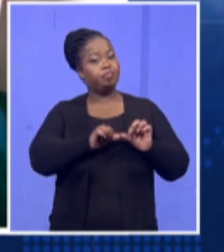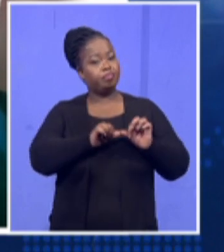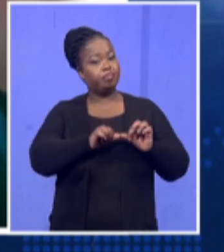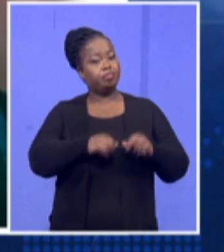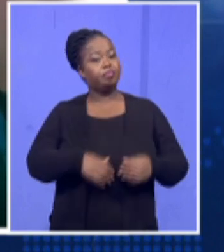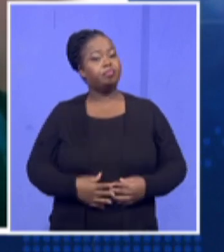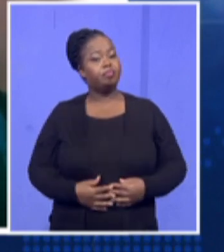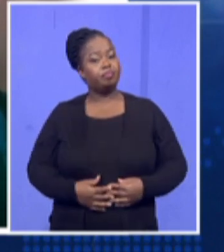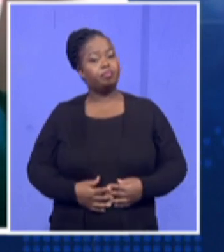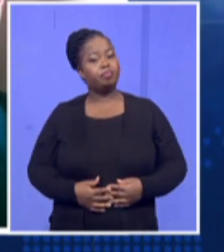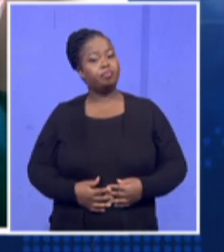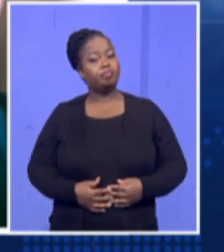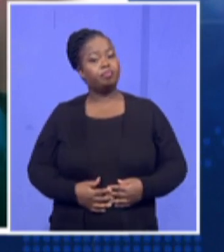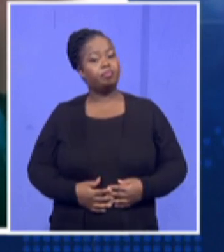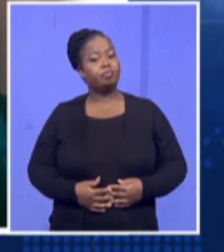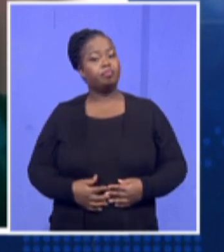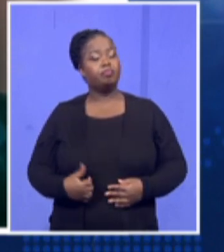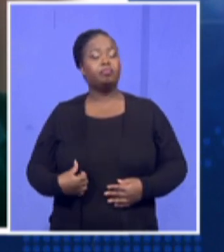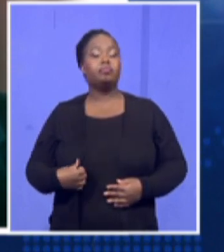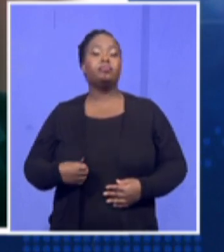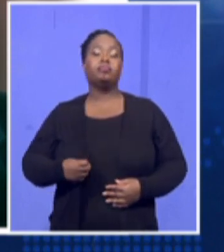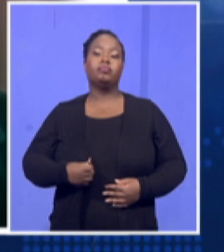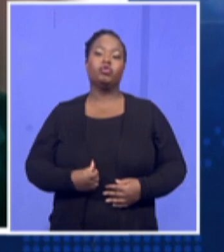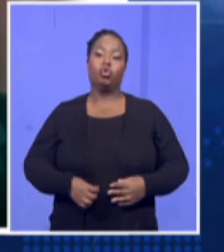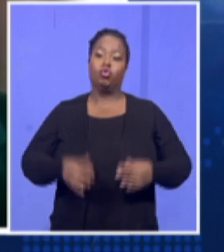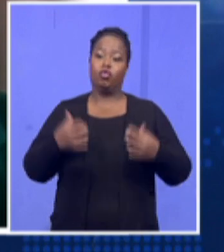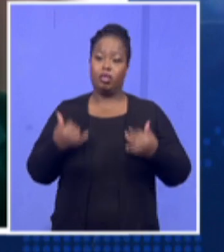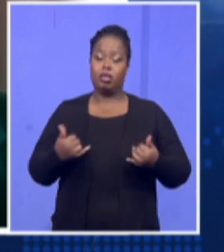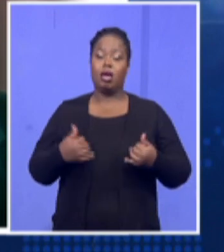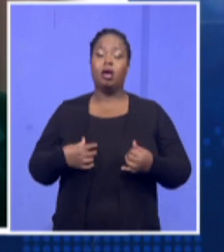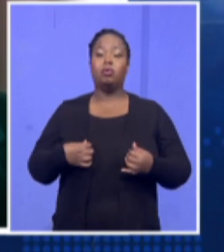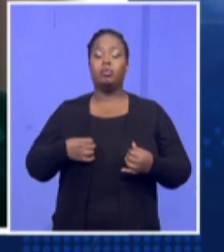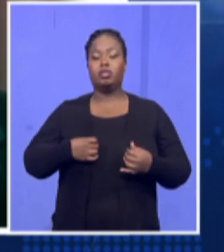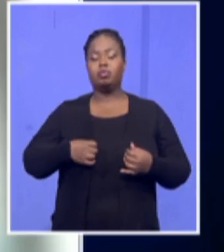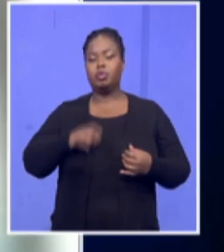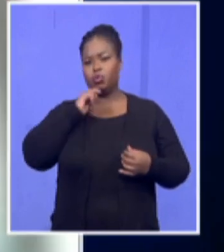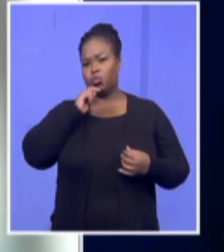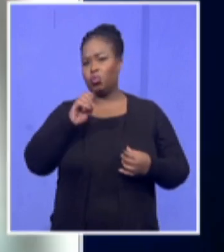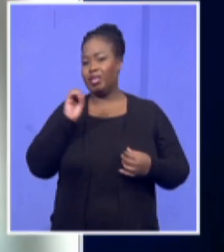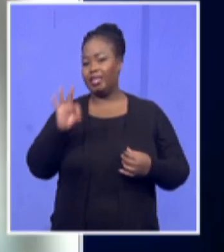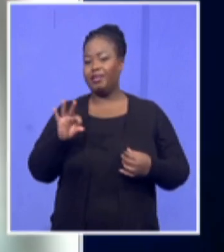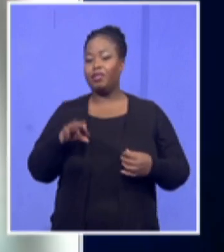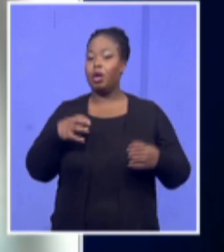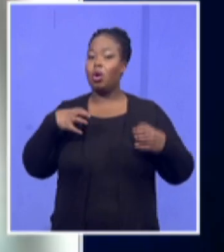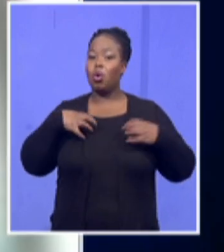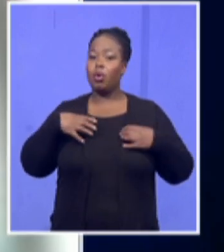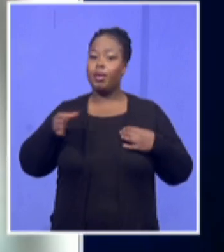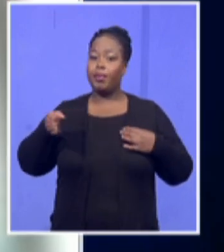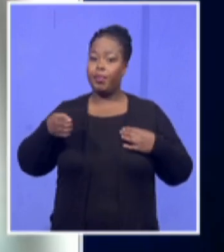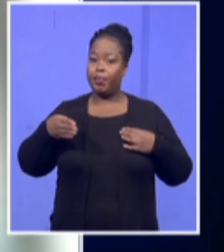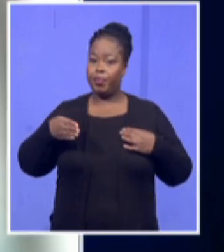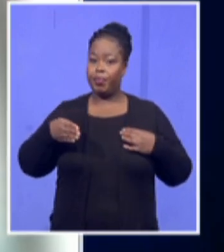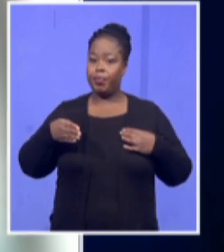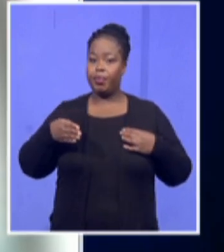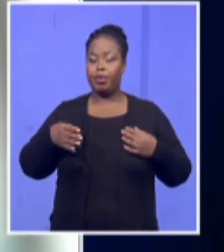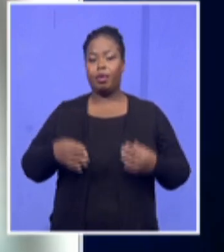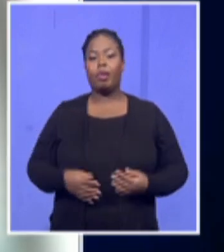Yeah. No, so currently, if it is indeed an ownerless or derelict